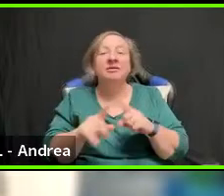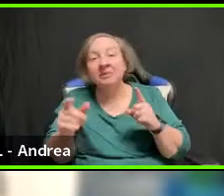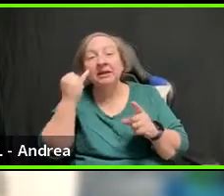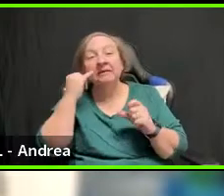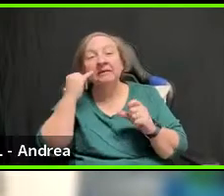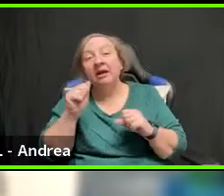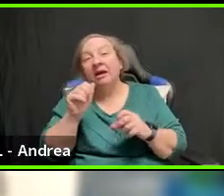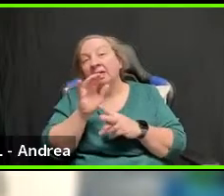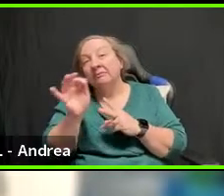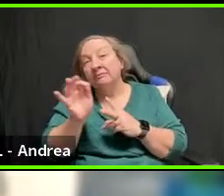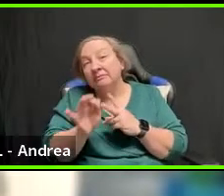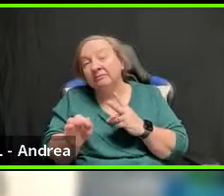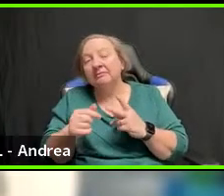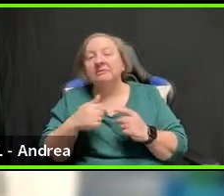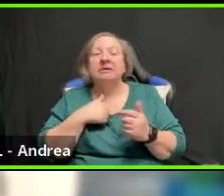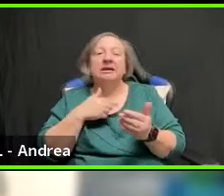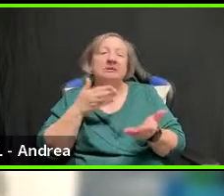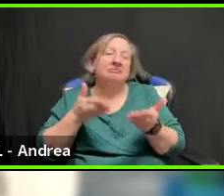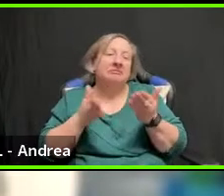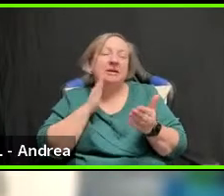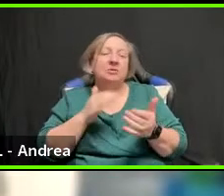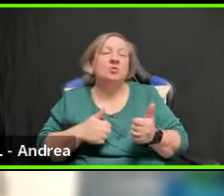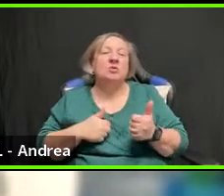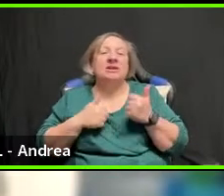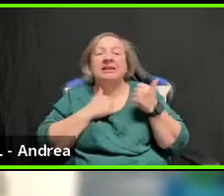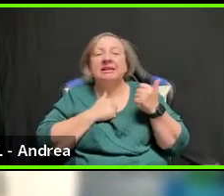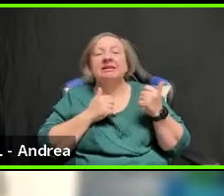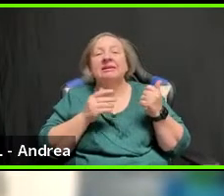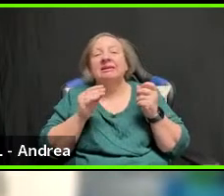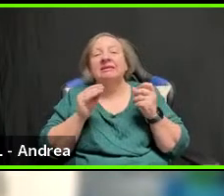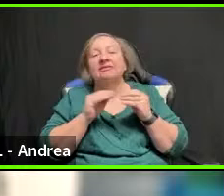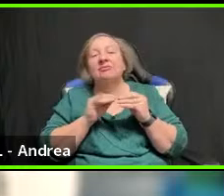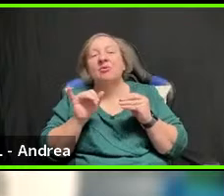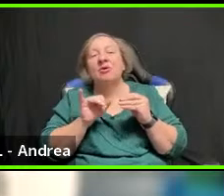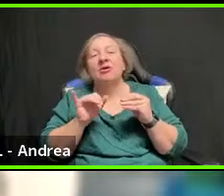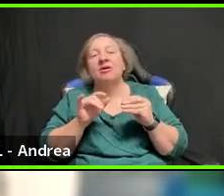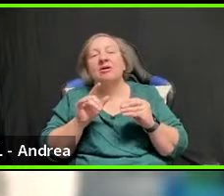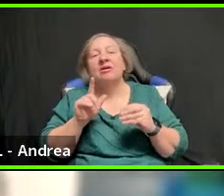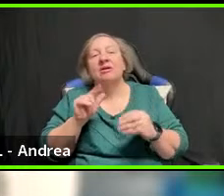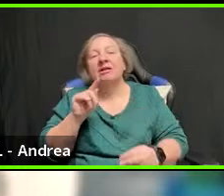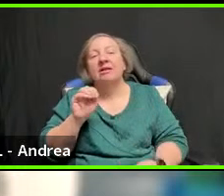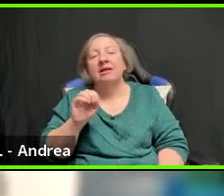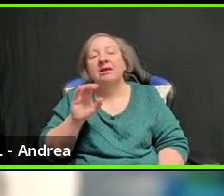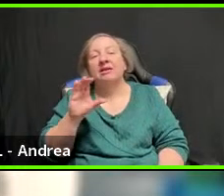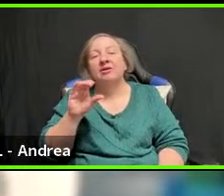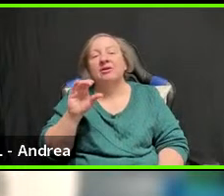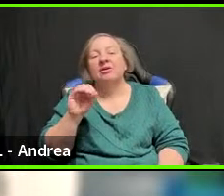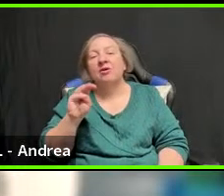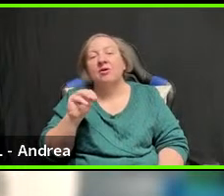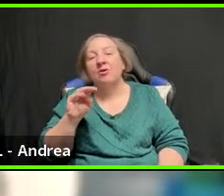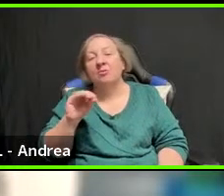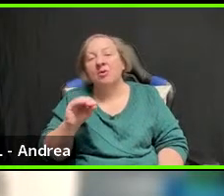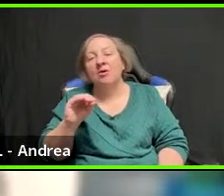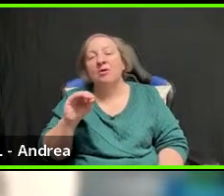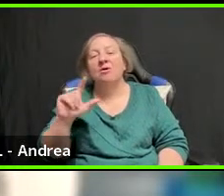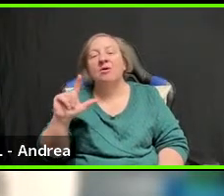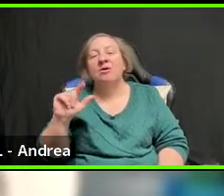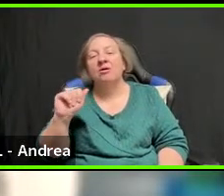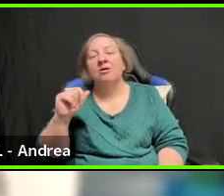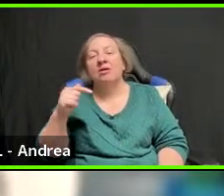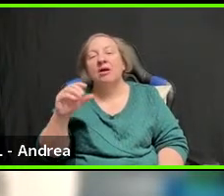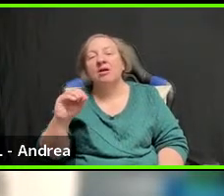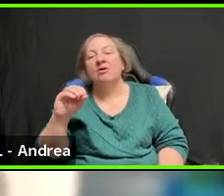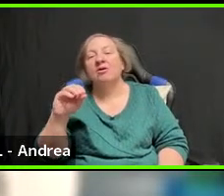choose, I would probably live more in the Lake Como, Lago di Garda area of